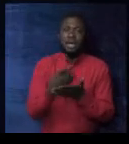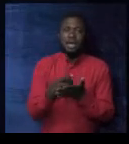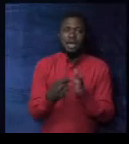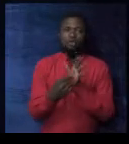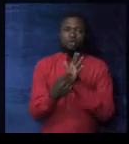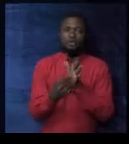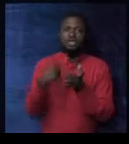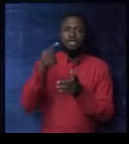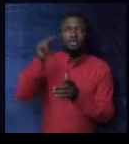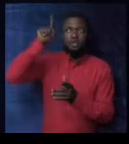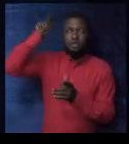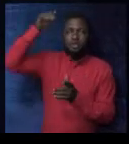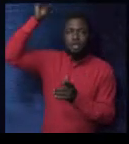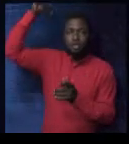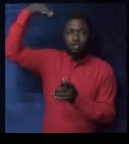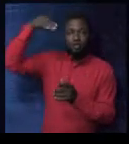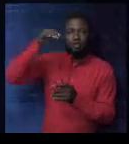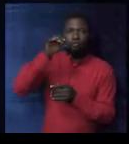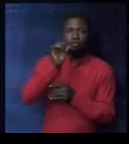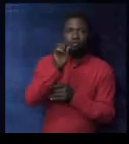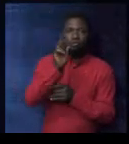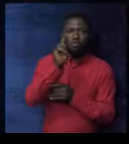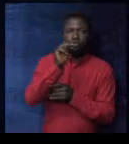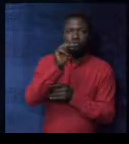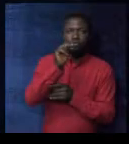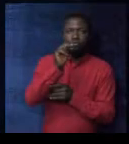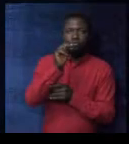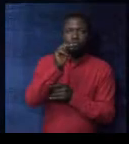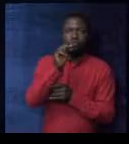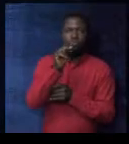diagram showing the sun.